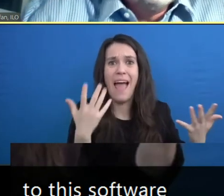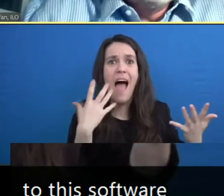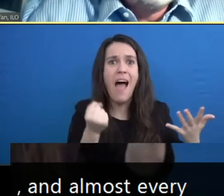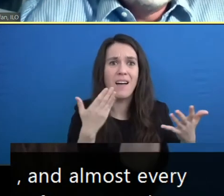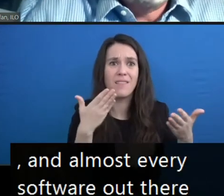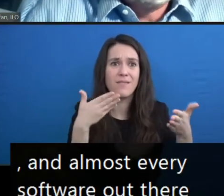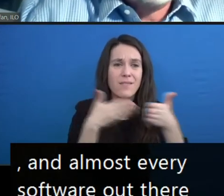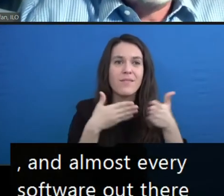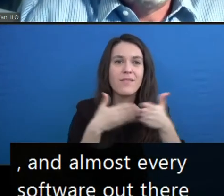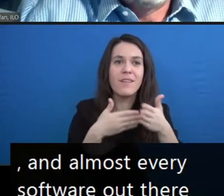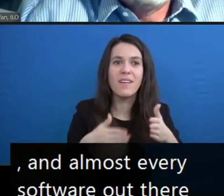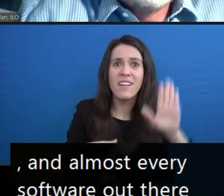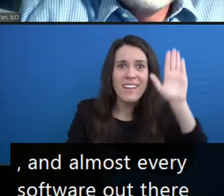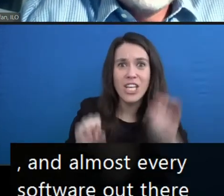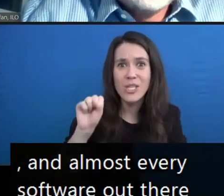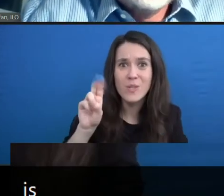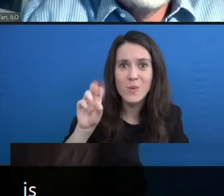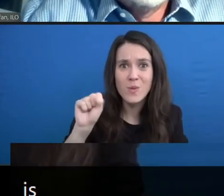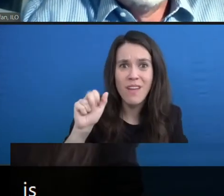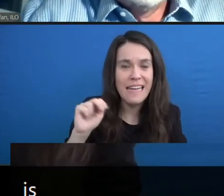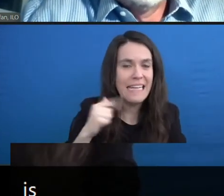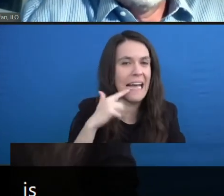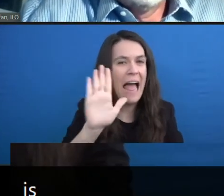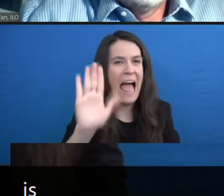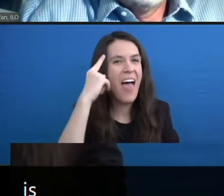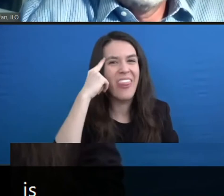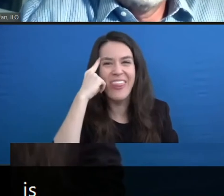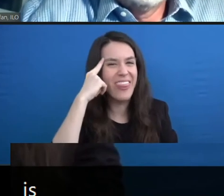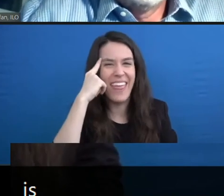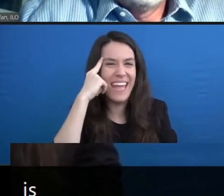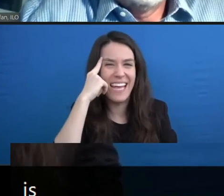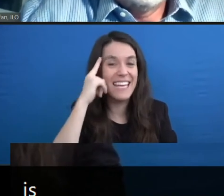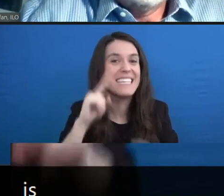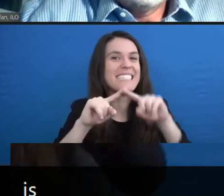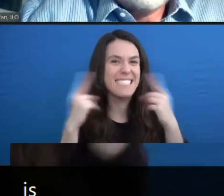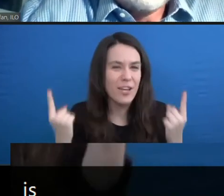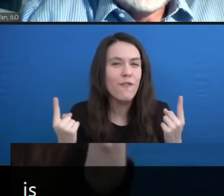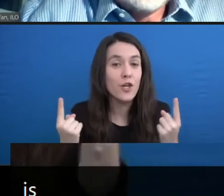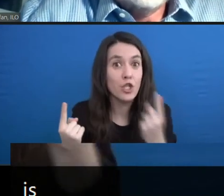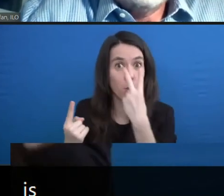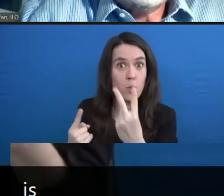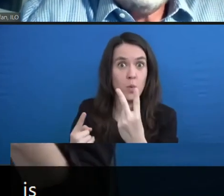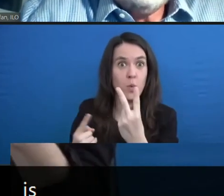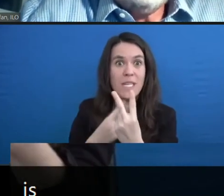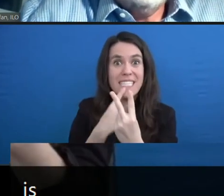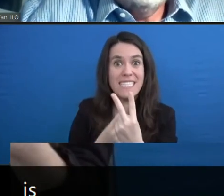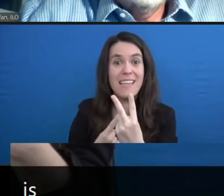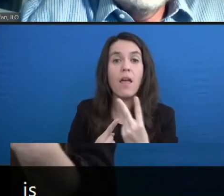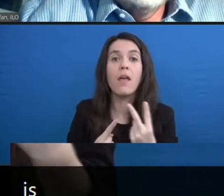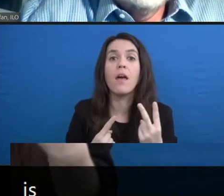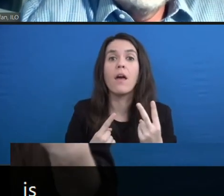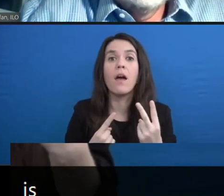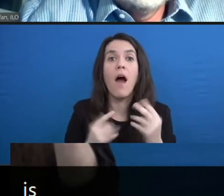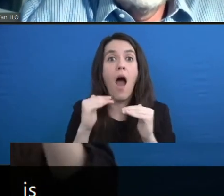is sort of has this well, it's unfair. I think there's a difference here between inaccessible and an unfair